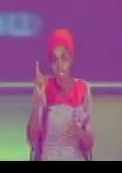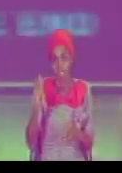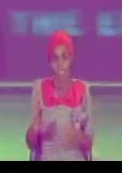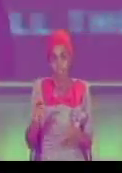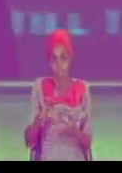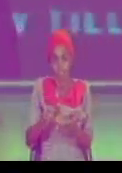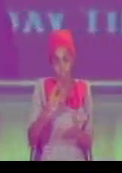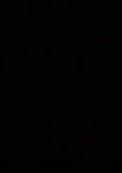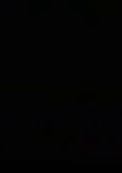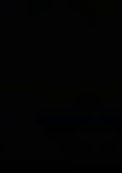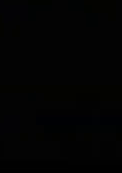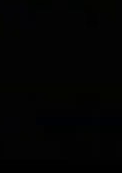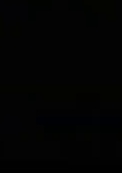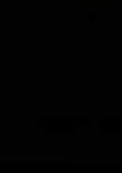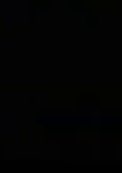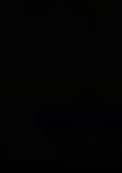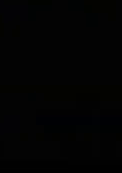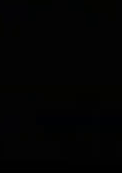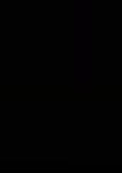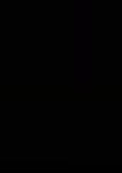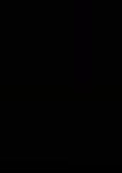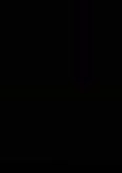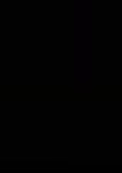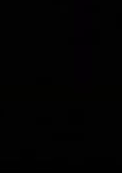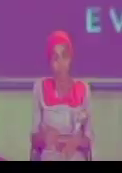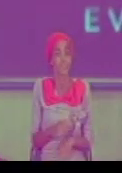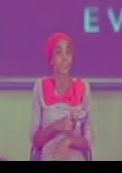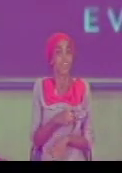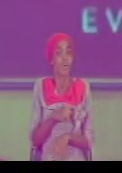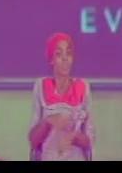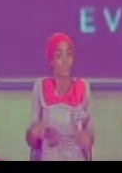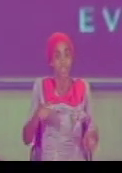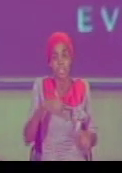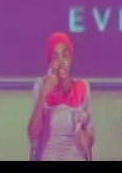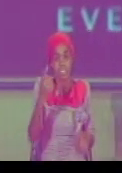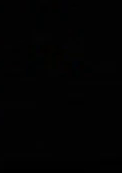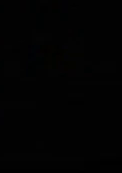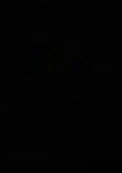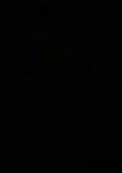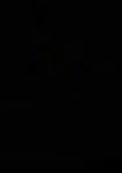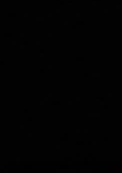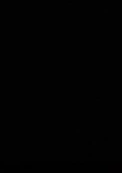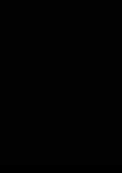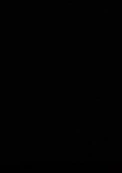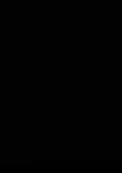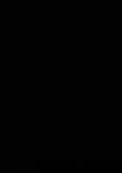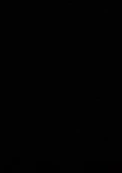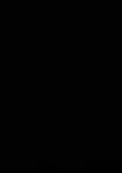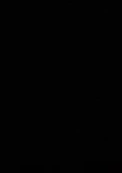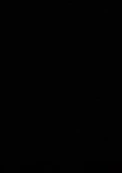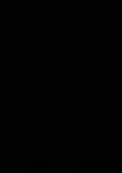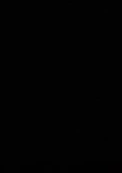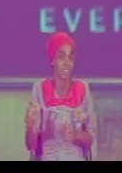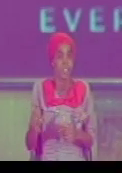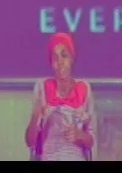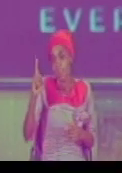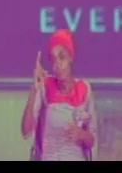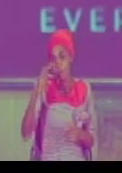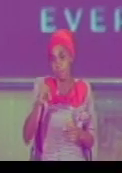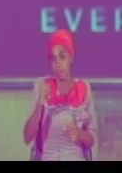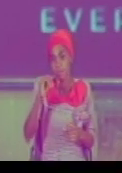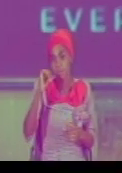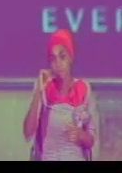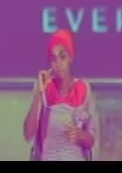But it says in verse 20, Michal had no child the